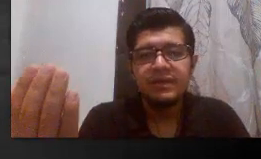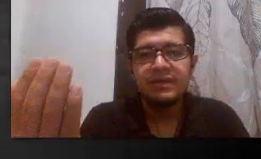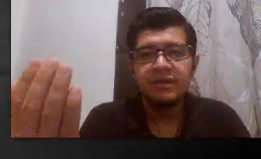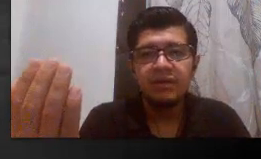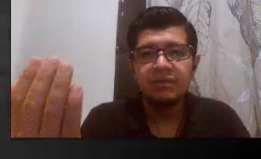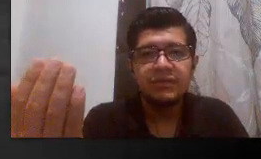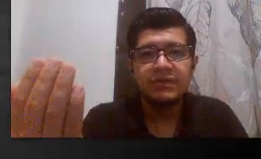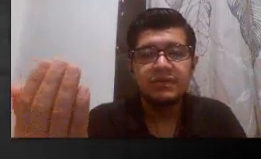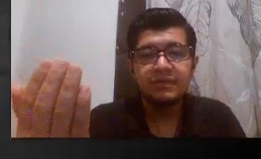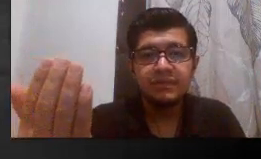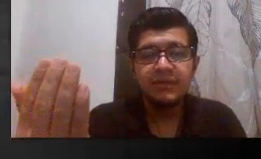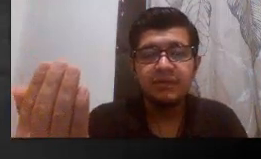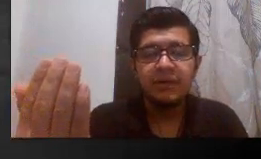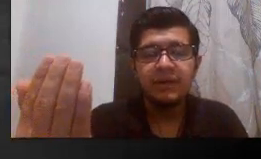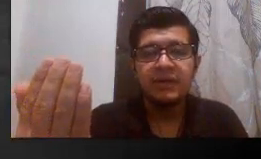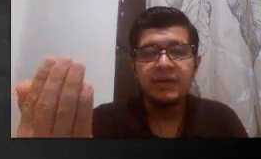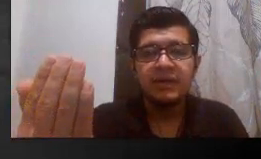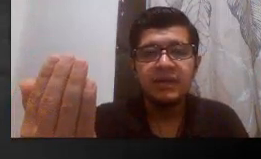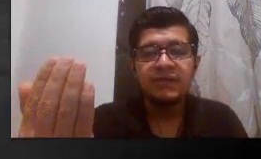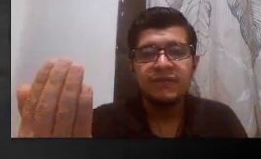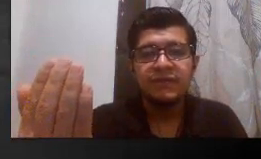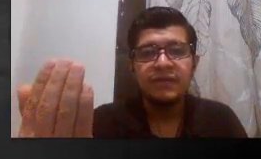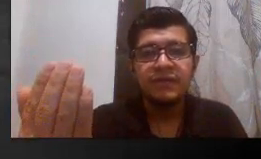language is almost, well,